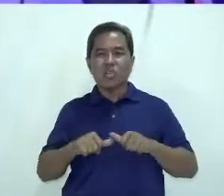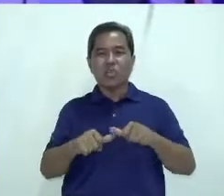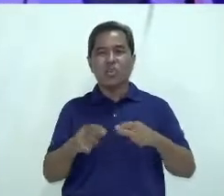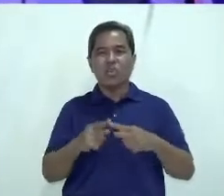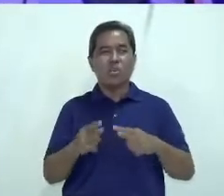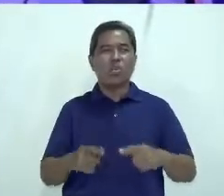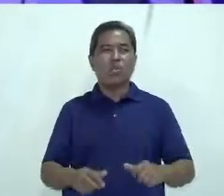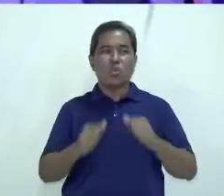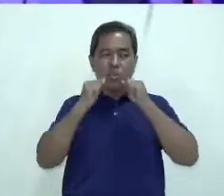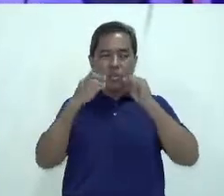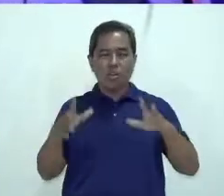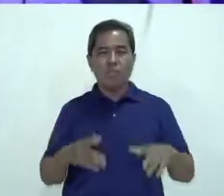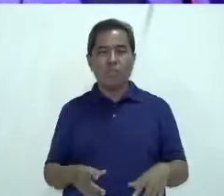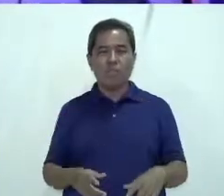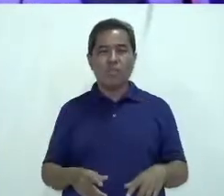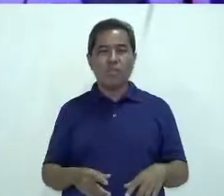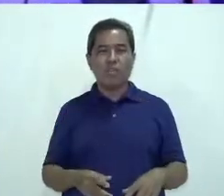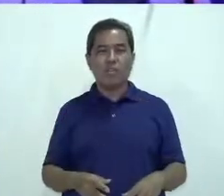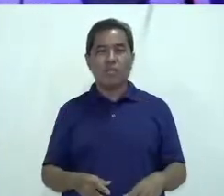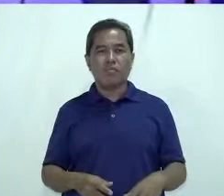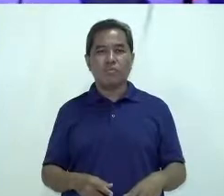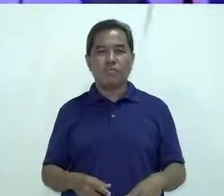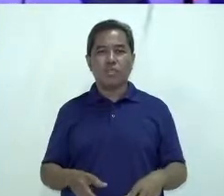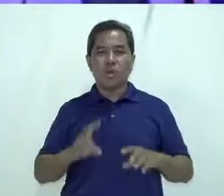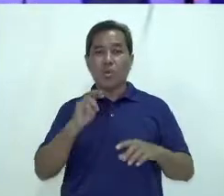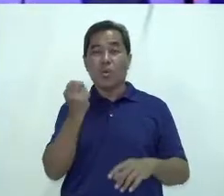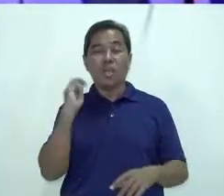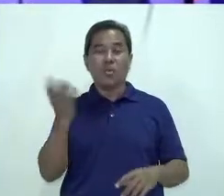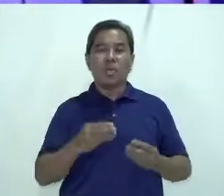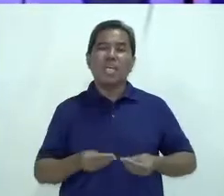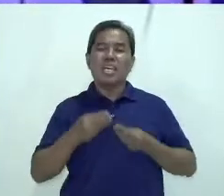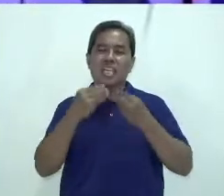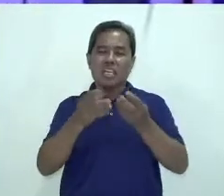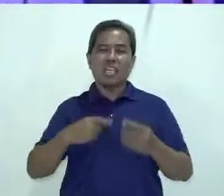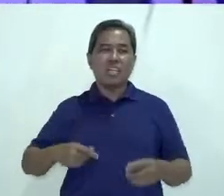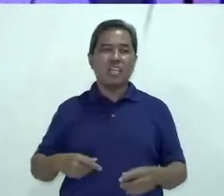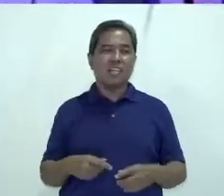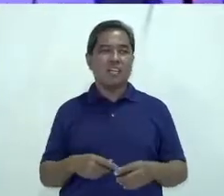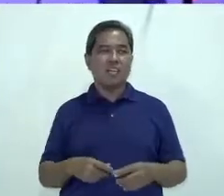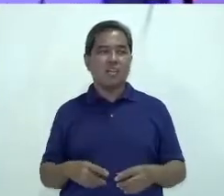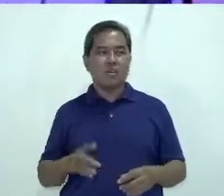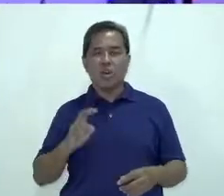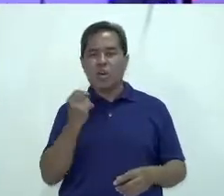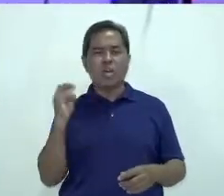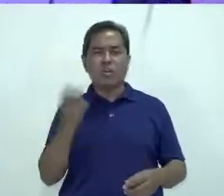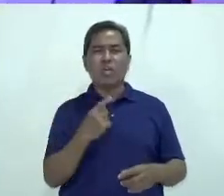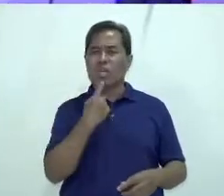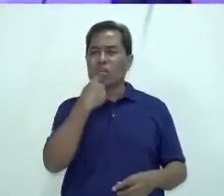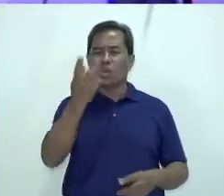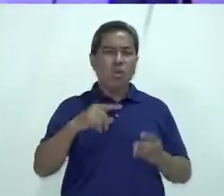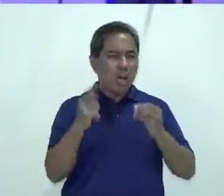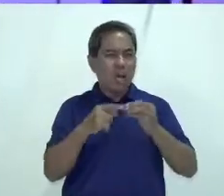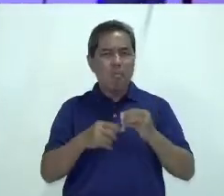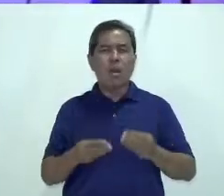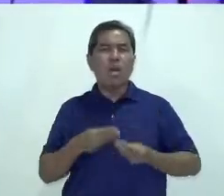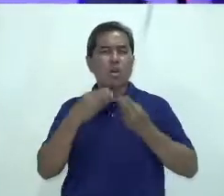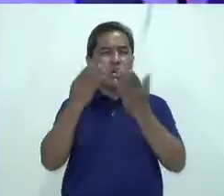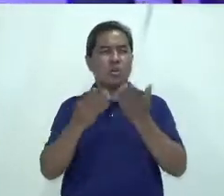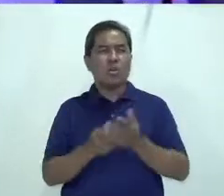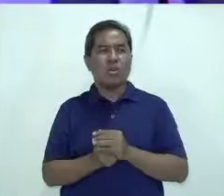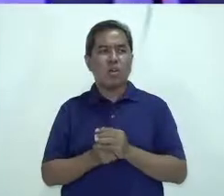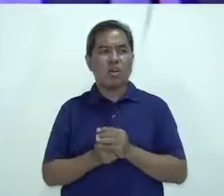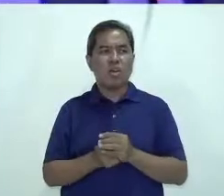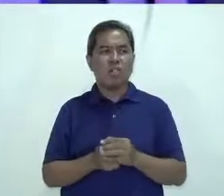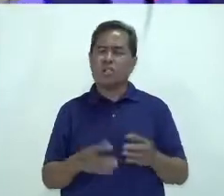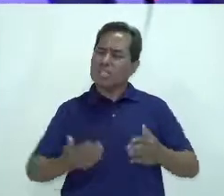be blessed as we give our tithes and offering. You know, when we talk about giving, who believe among you here,